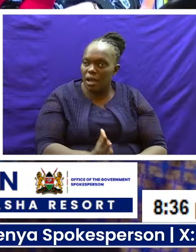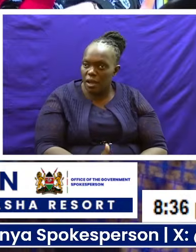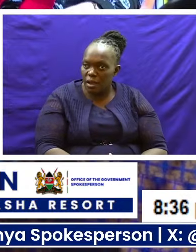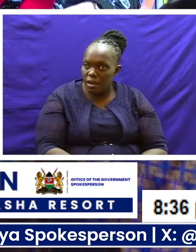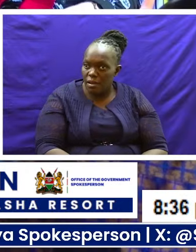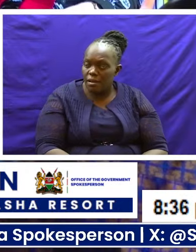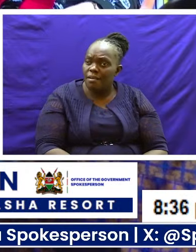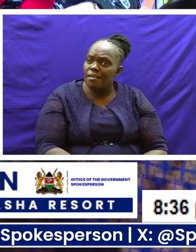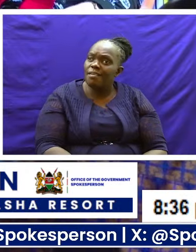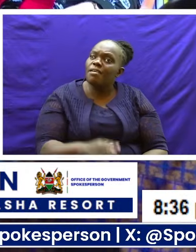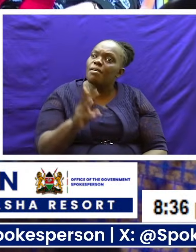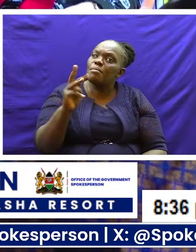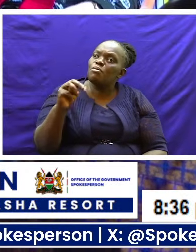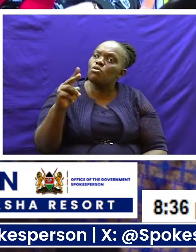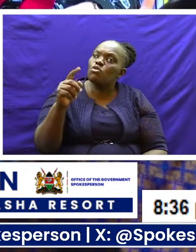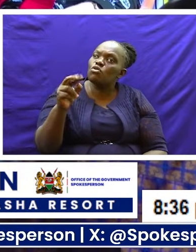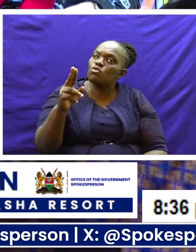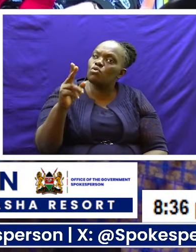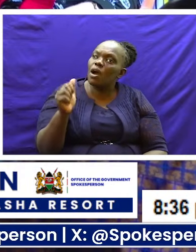Mtua Titus,